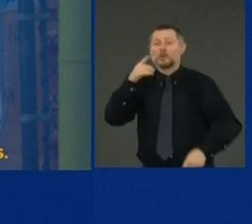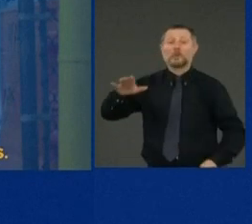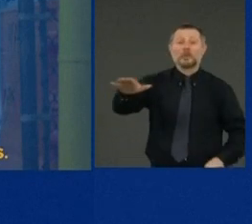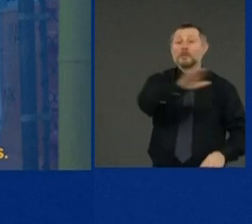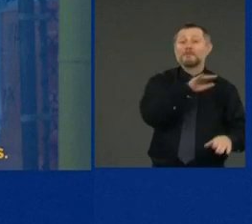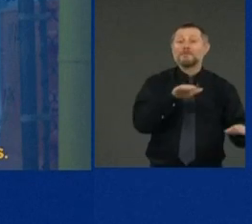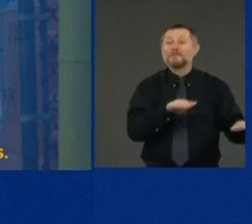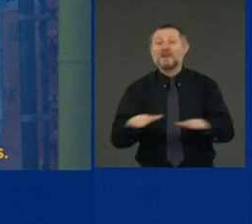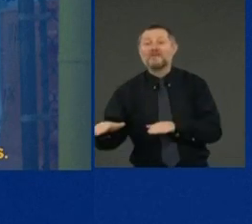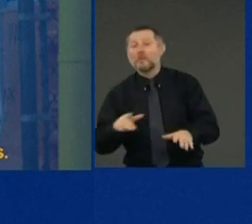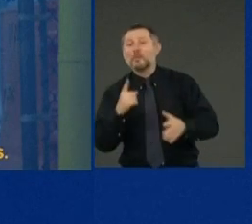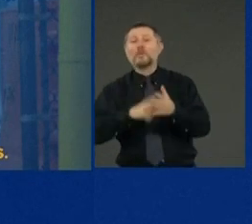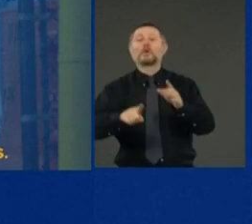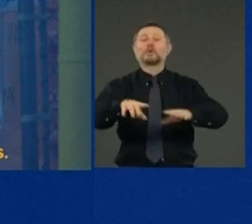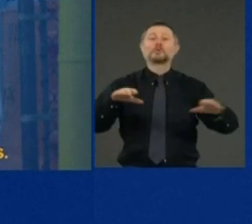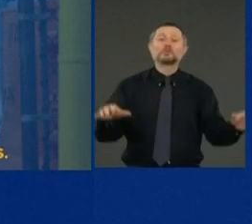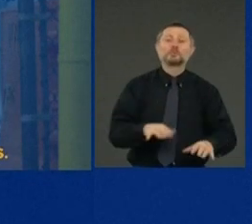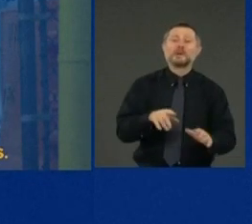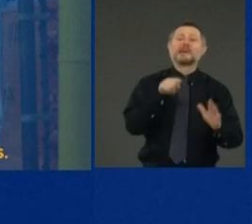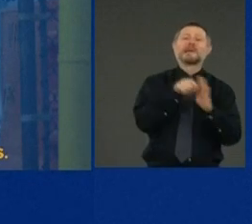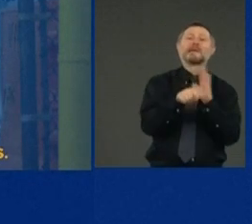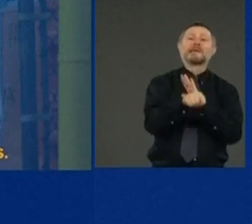killing more Americans.